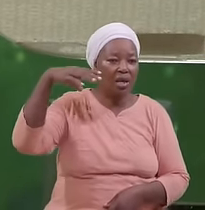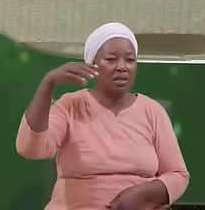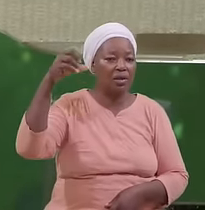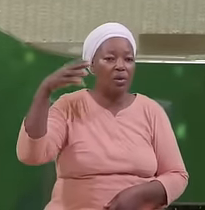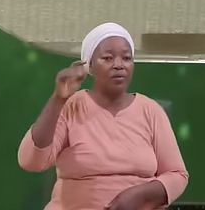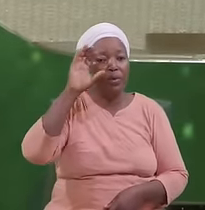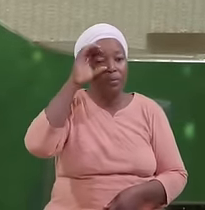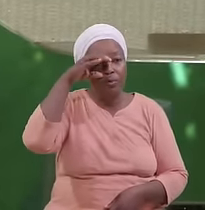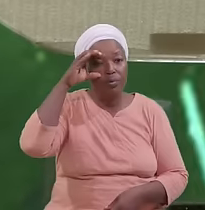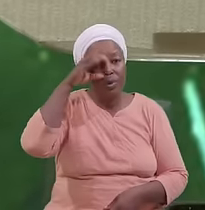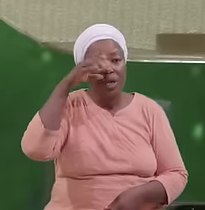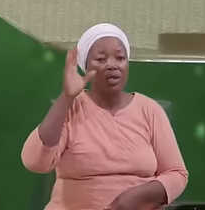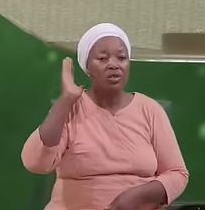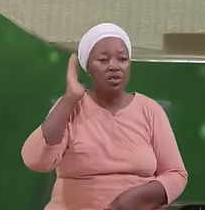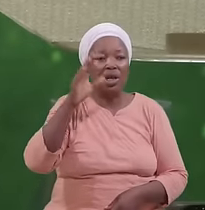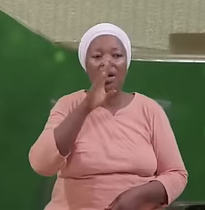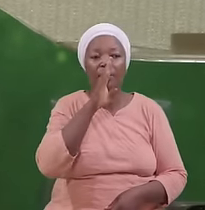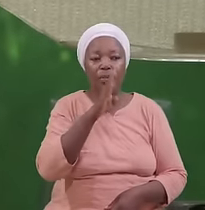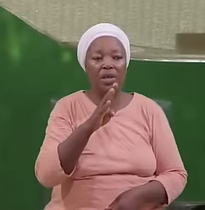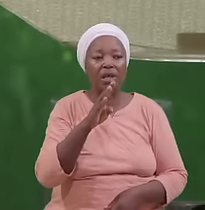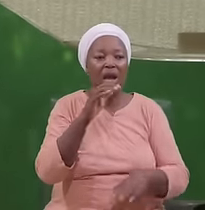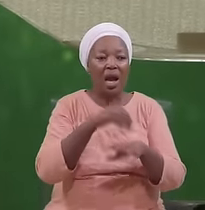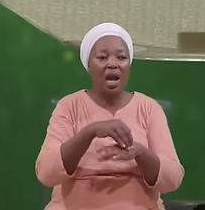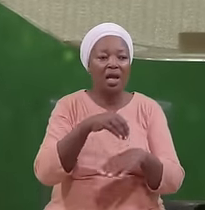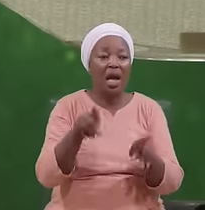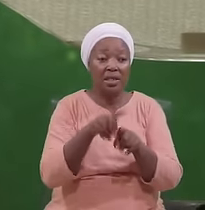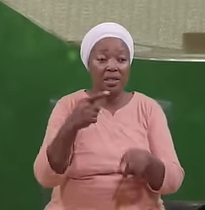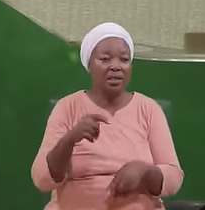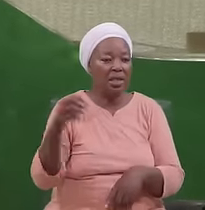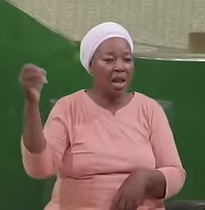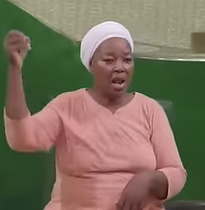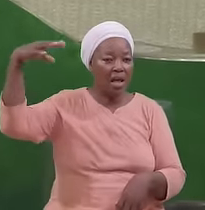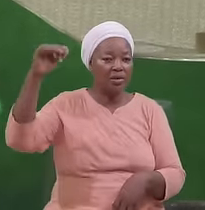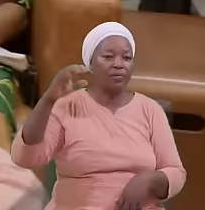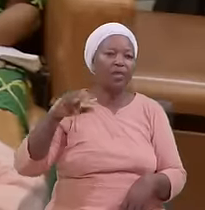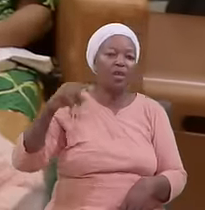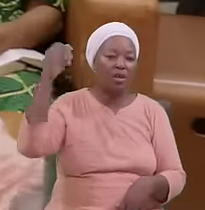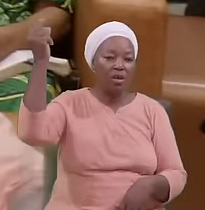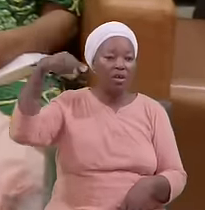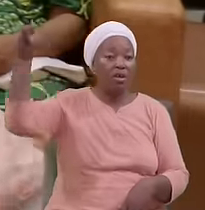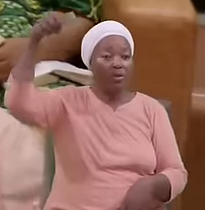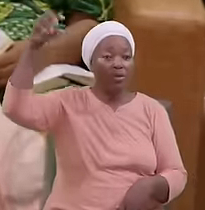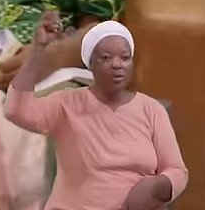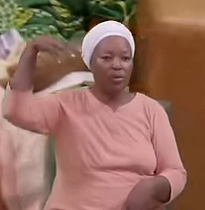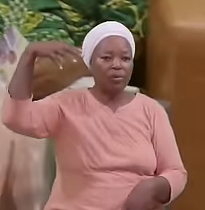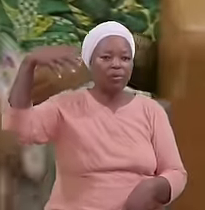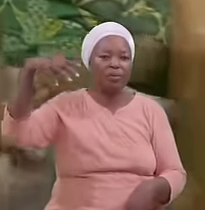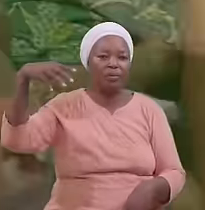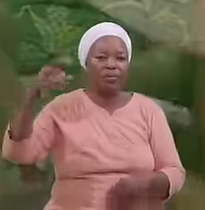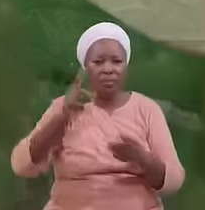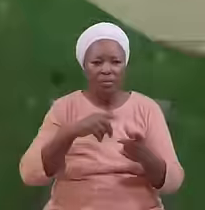moon shall be at the light of the sun. God will so